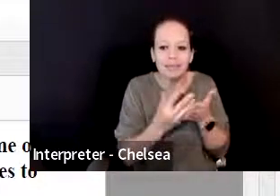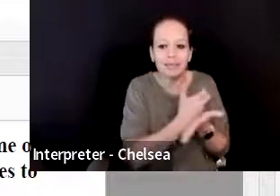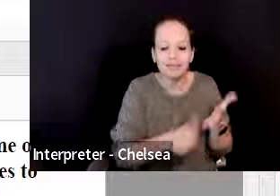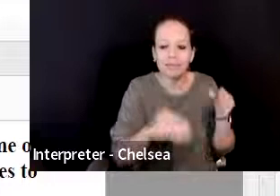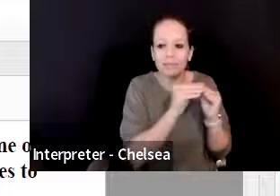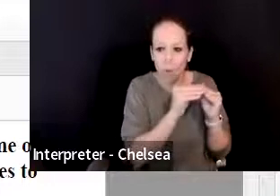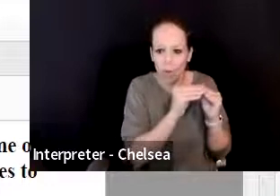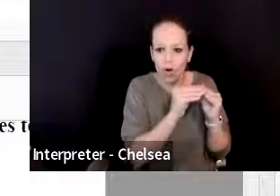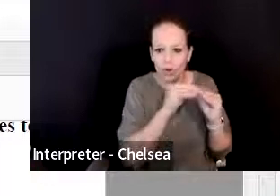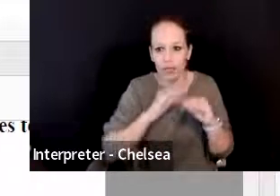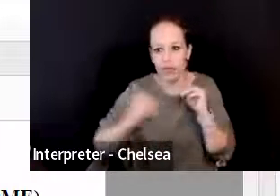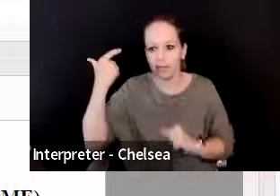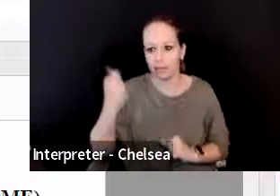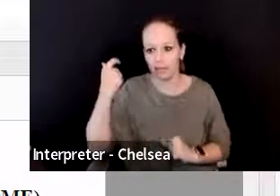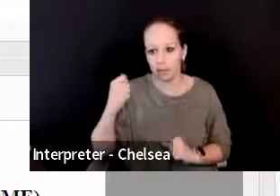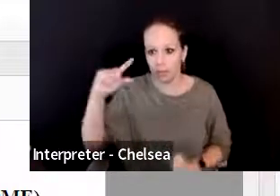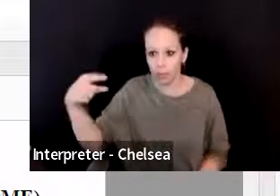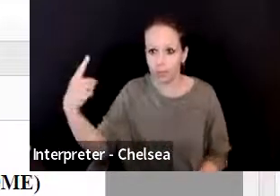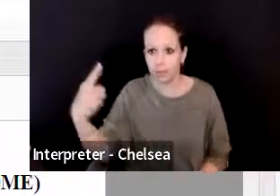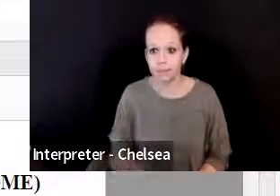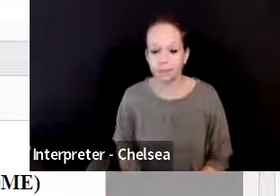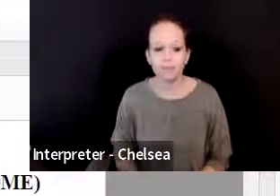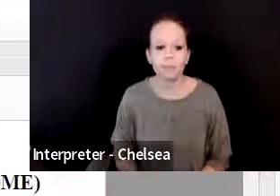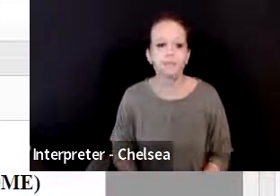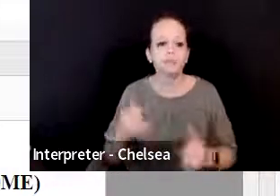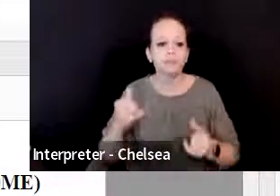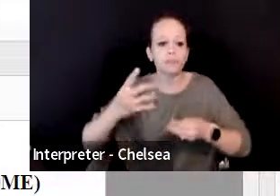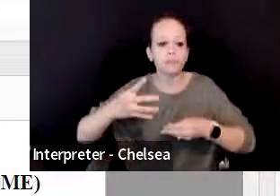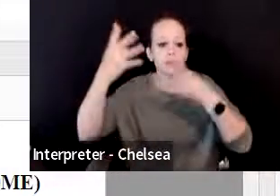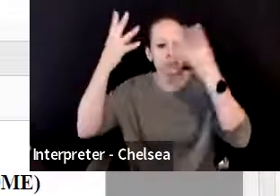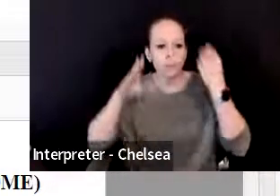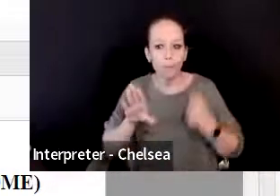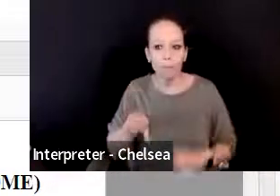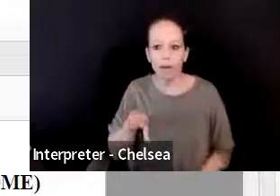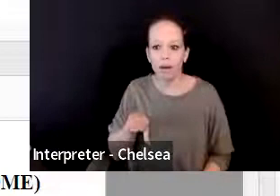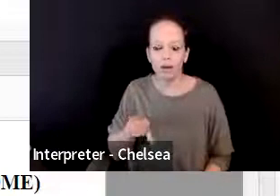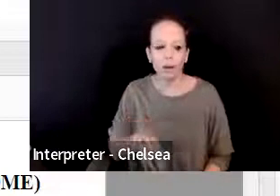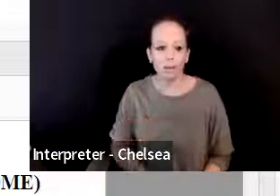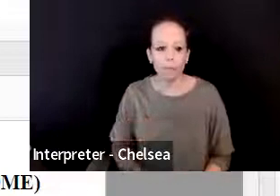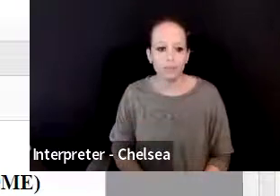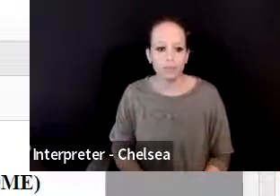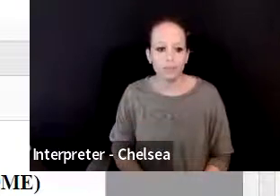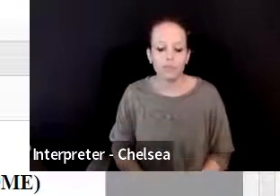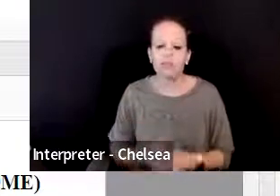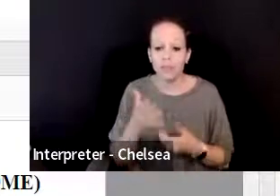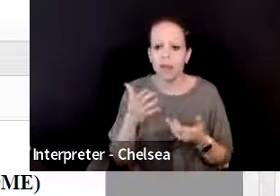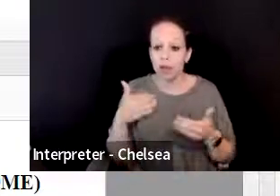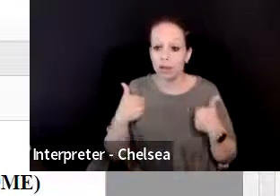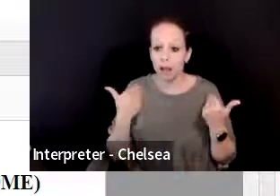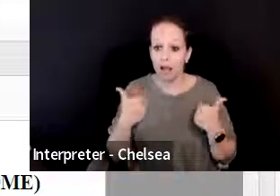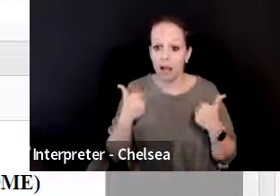example, let's go all the way down to the bottom. There are young adults in this state